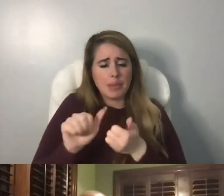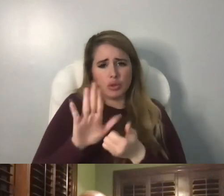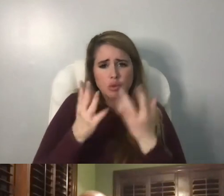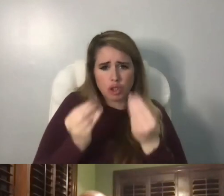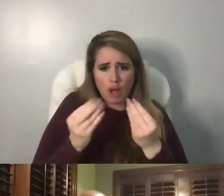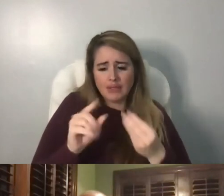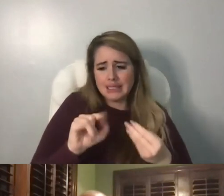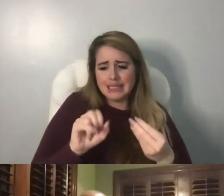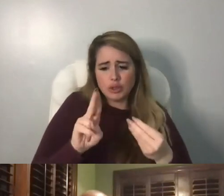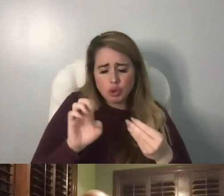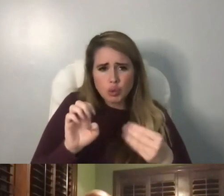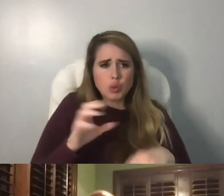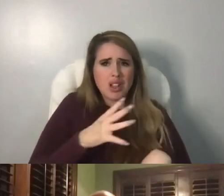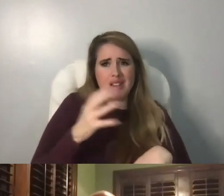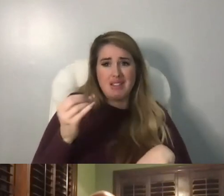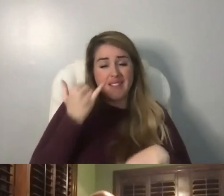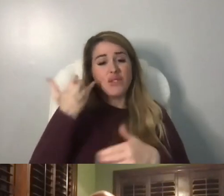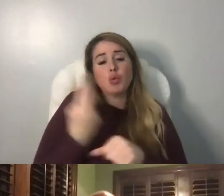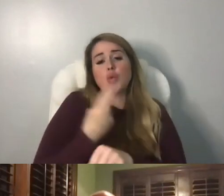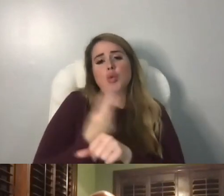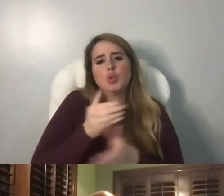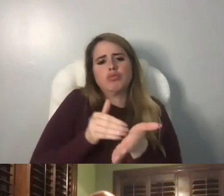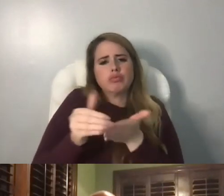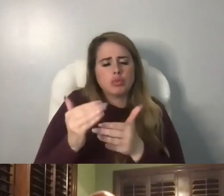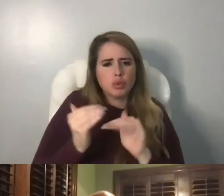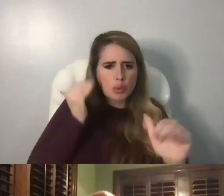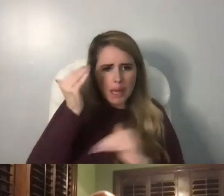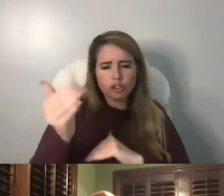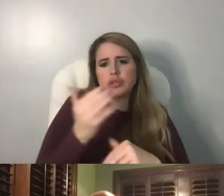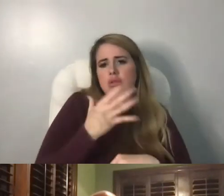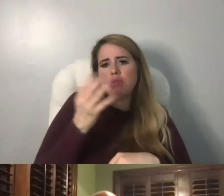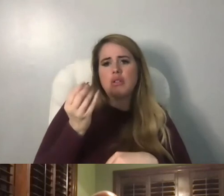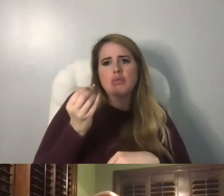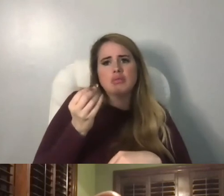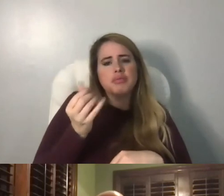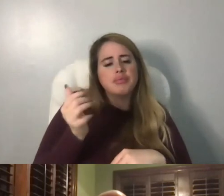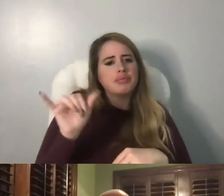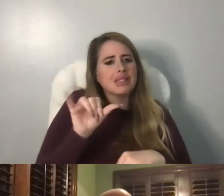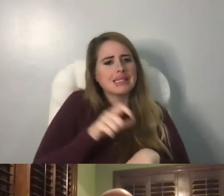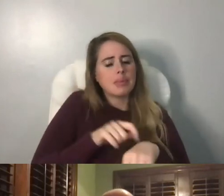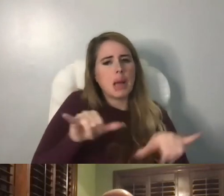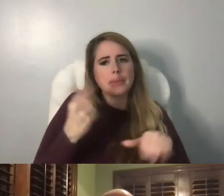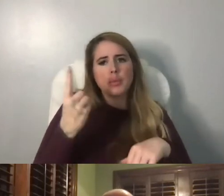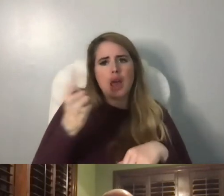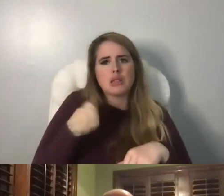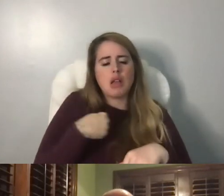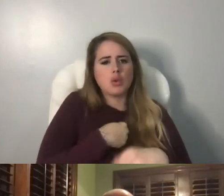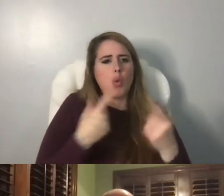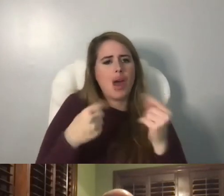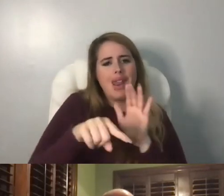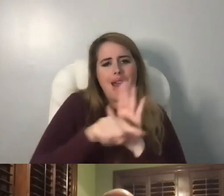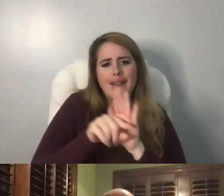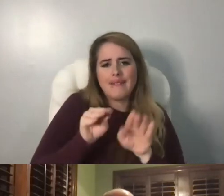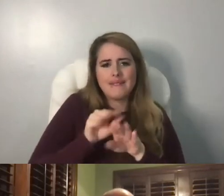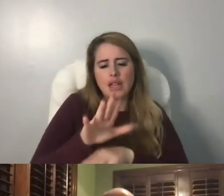if done excessively. And then along the same lines, someone asked, what are the negative effects